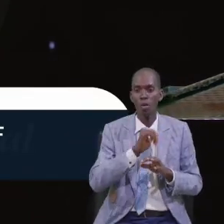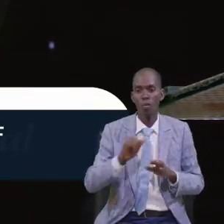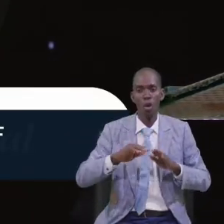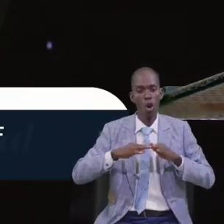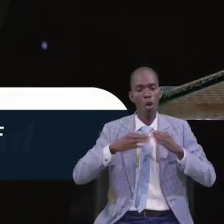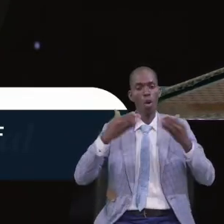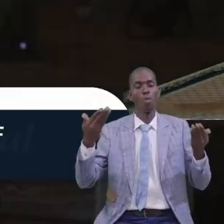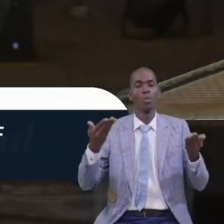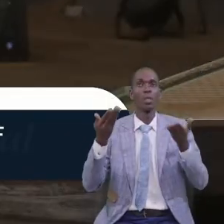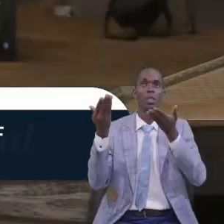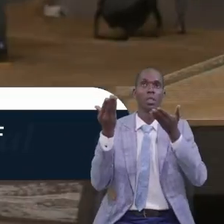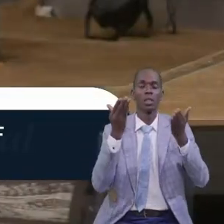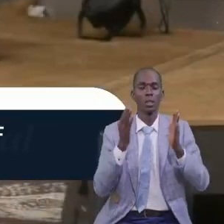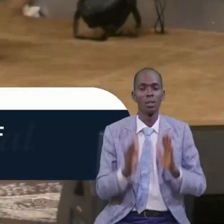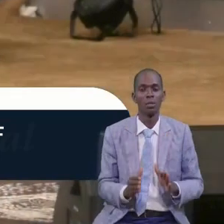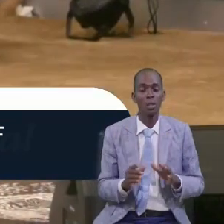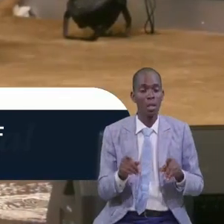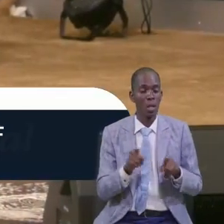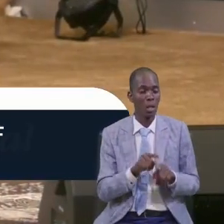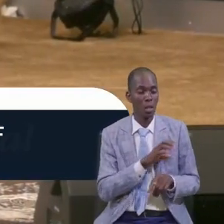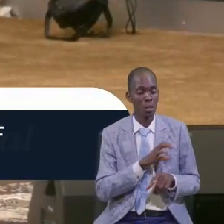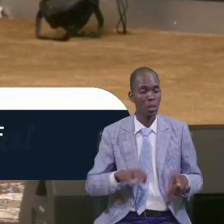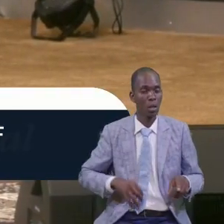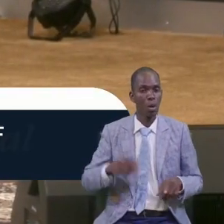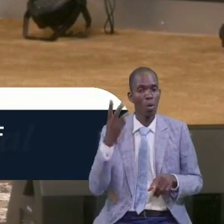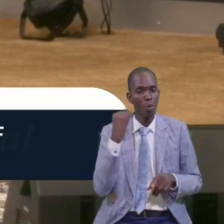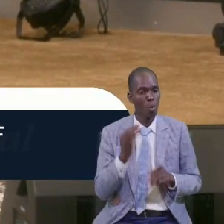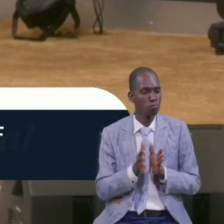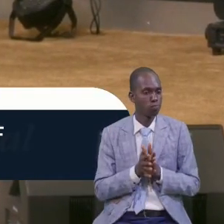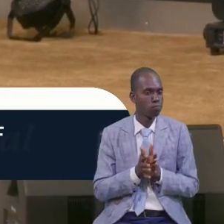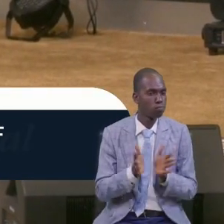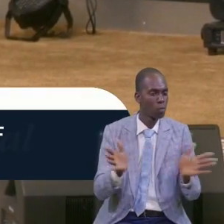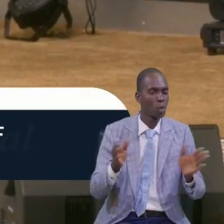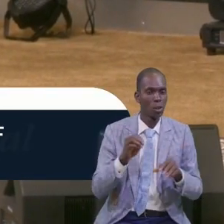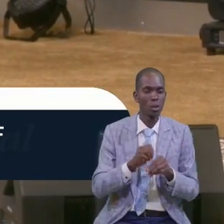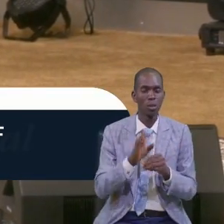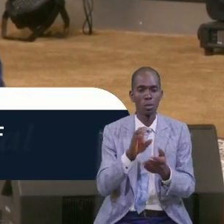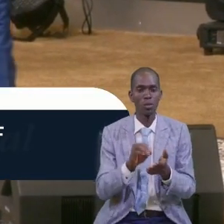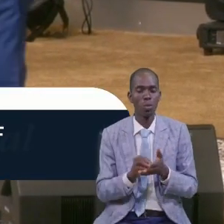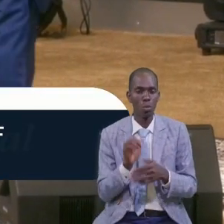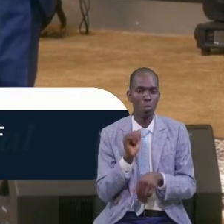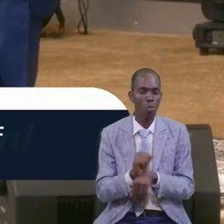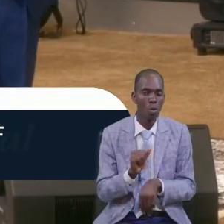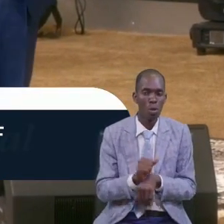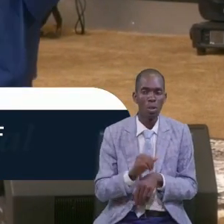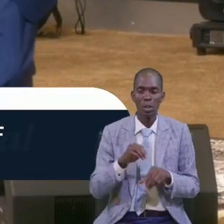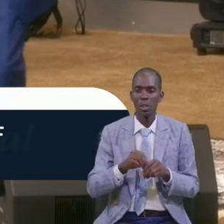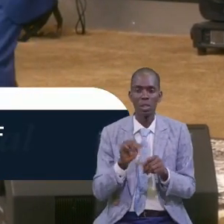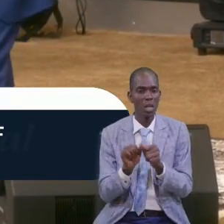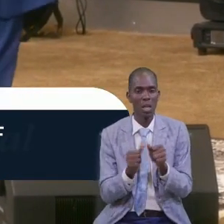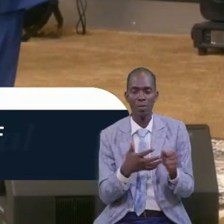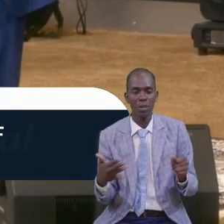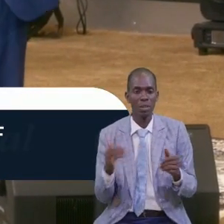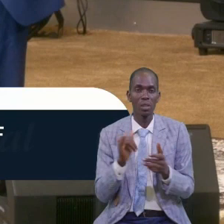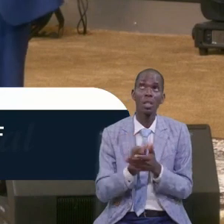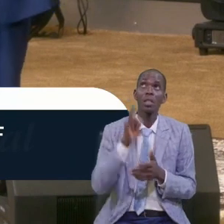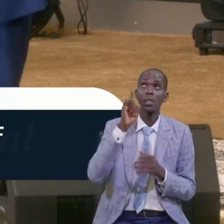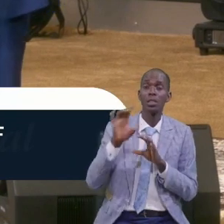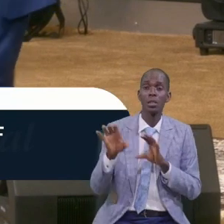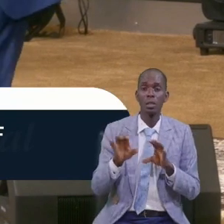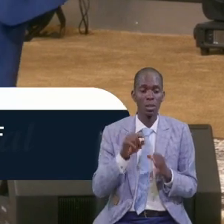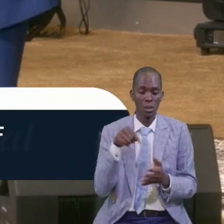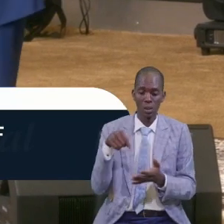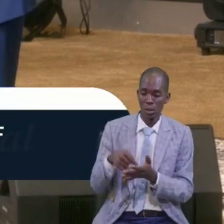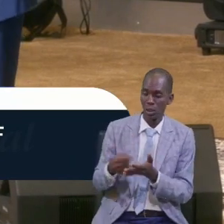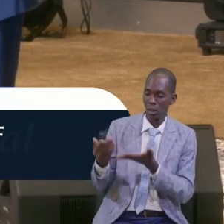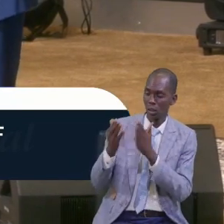servant. As Christ was transparent in his walk, in his everything that he did, the servant of